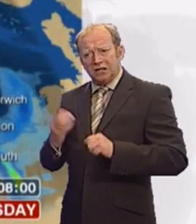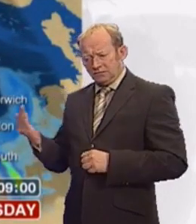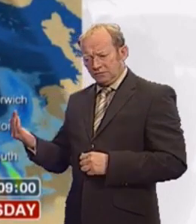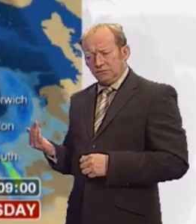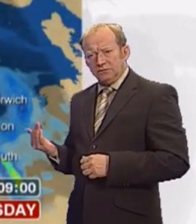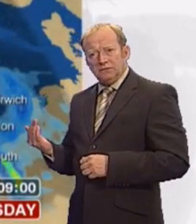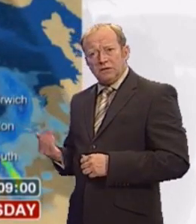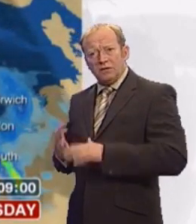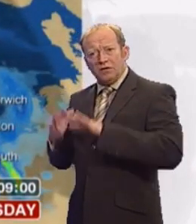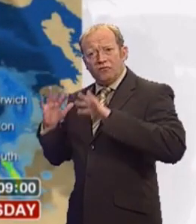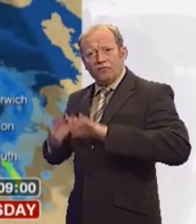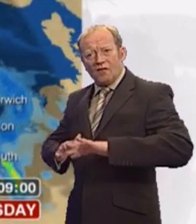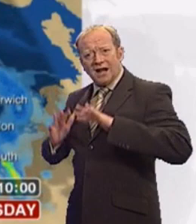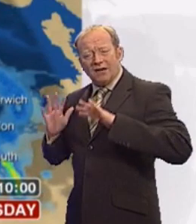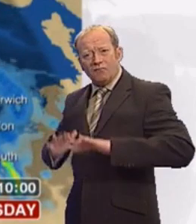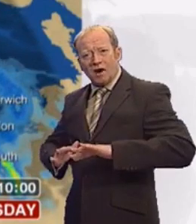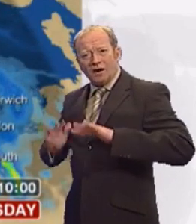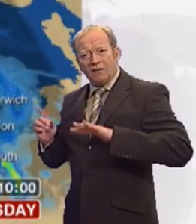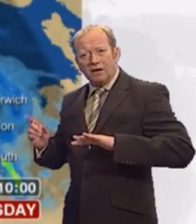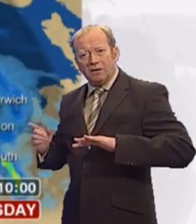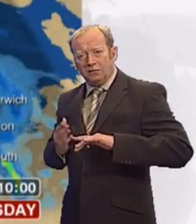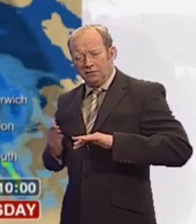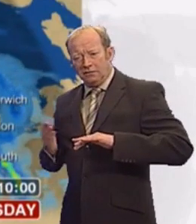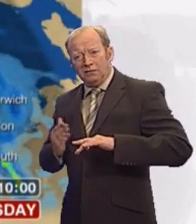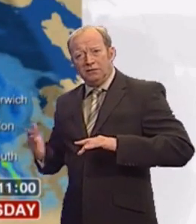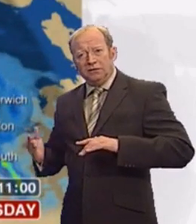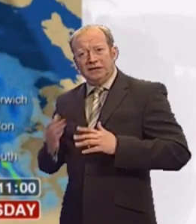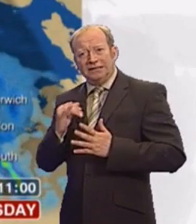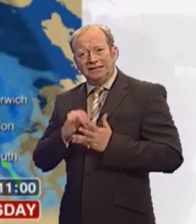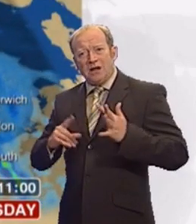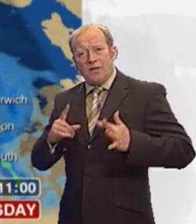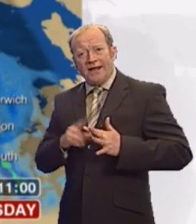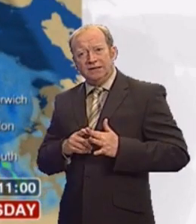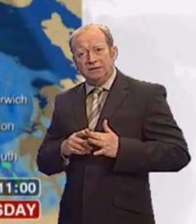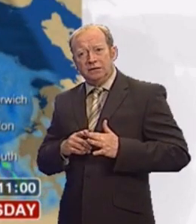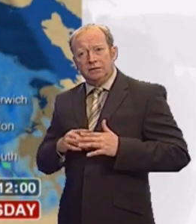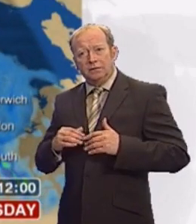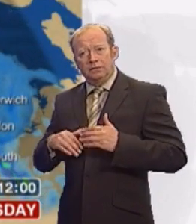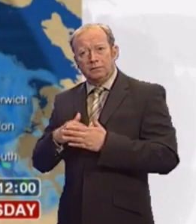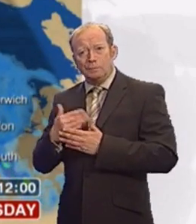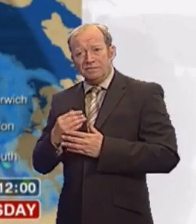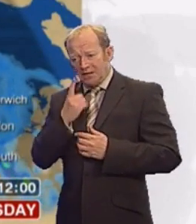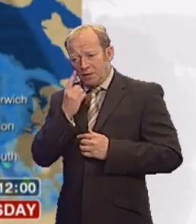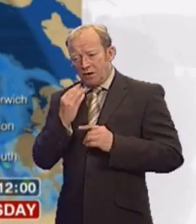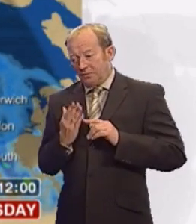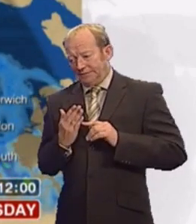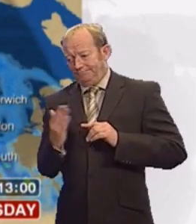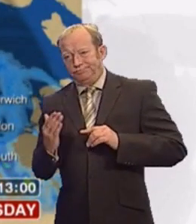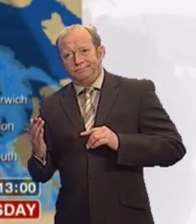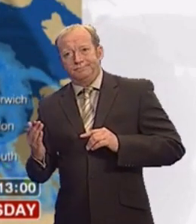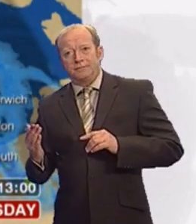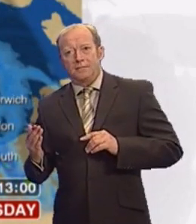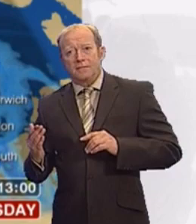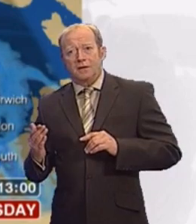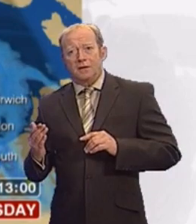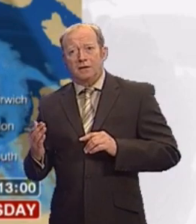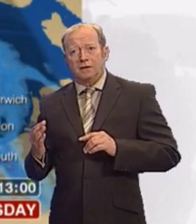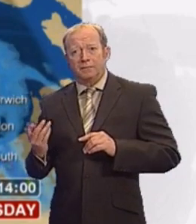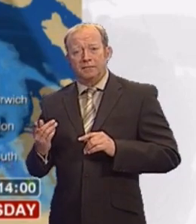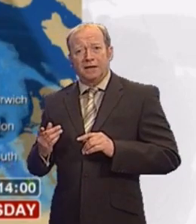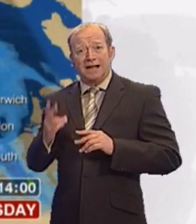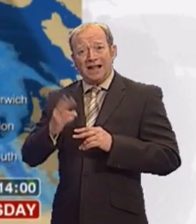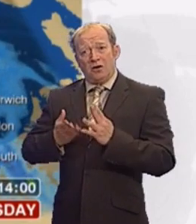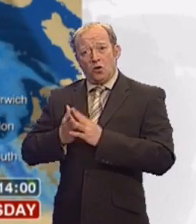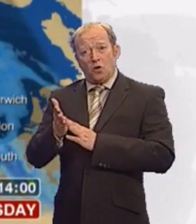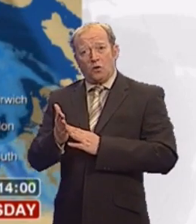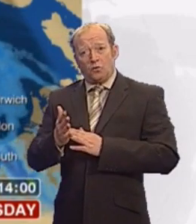cluster of heavy, persistent rain just grazing the far south and east. Then as it develops, bear in mind, could be even be a little bit further west, but obviously that thing elsewhere through